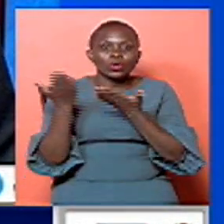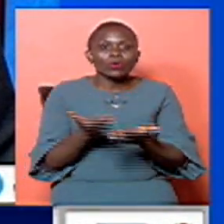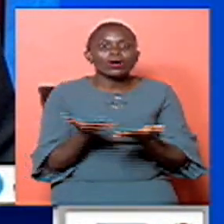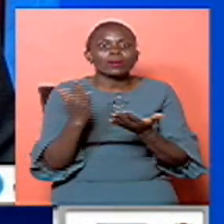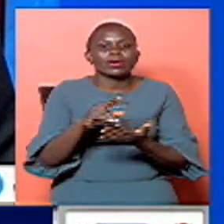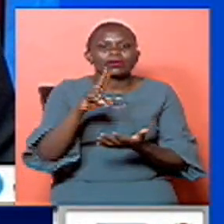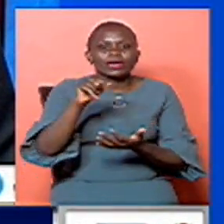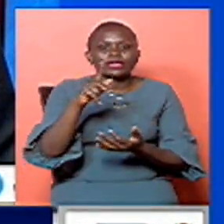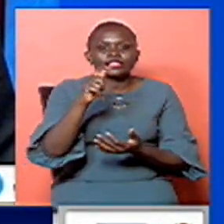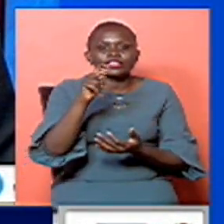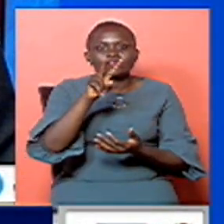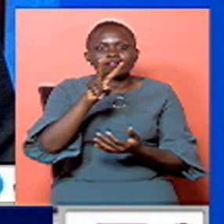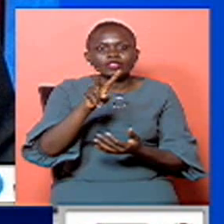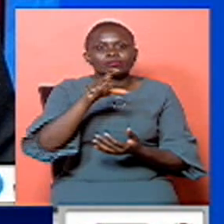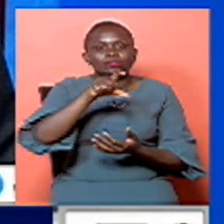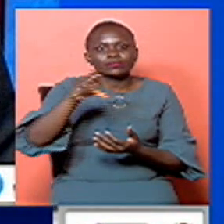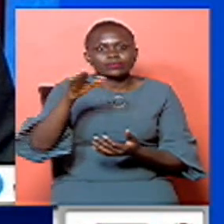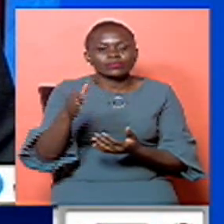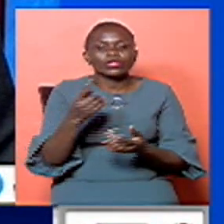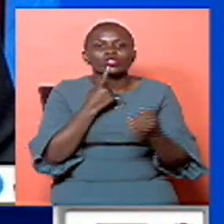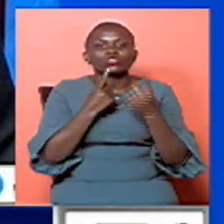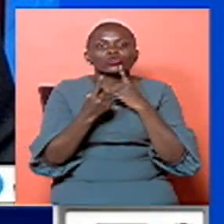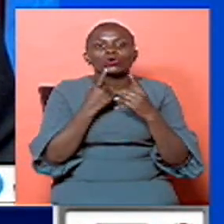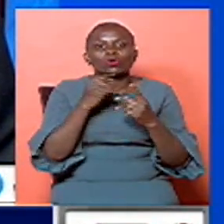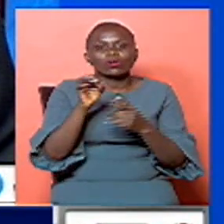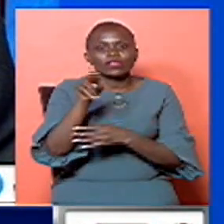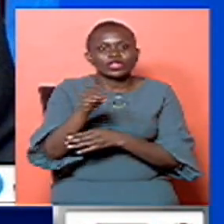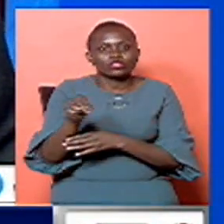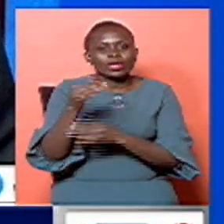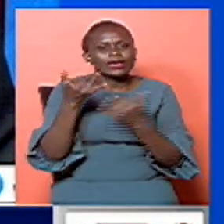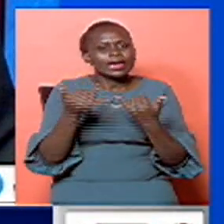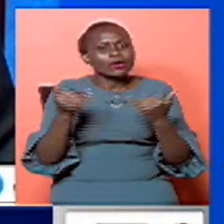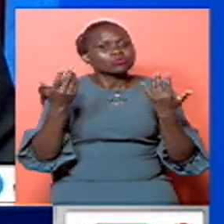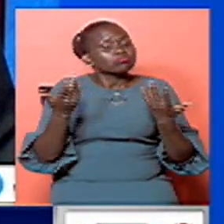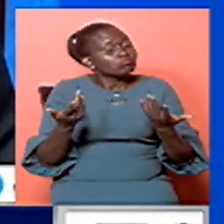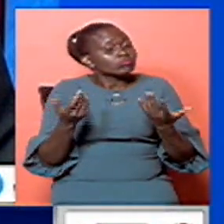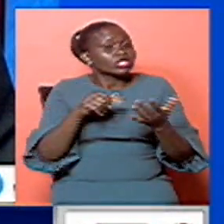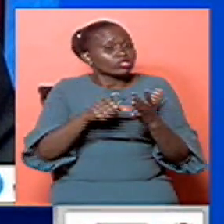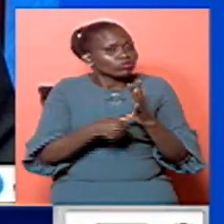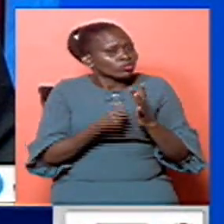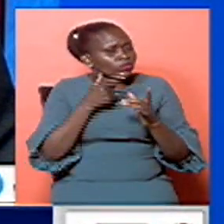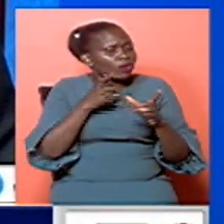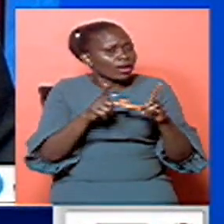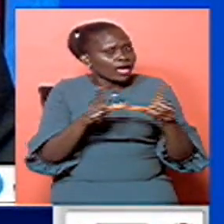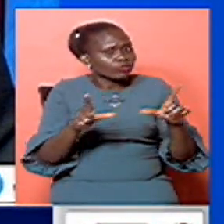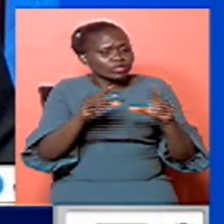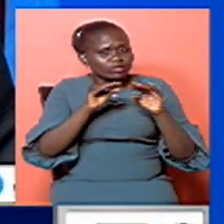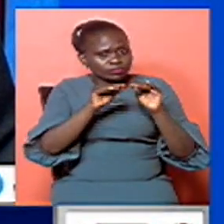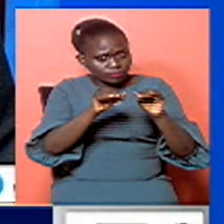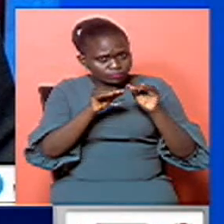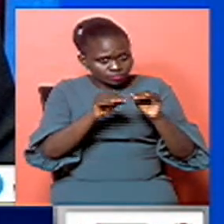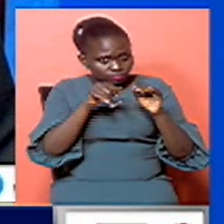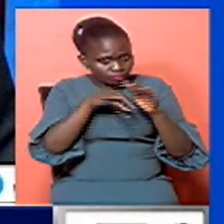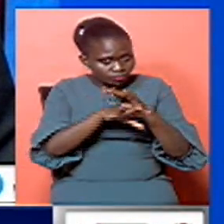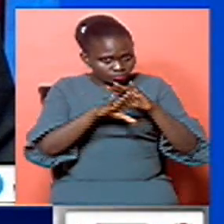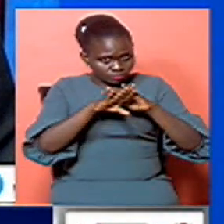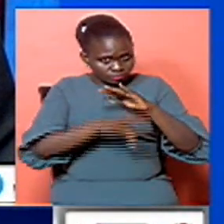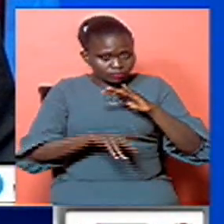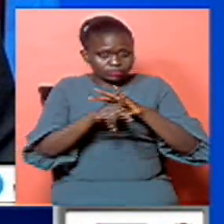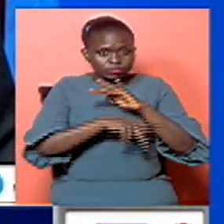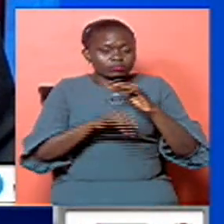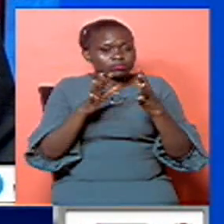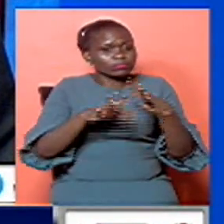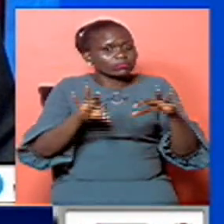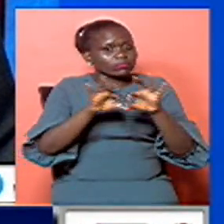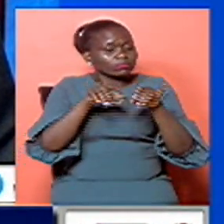Welcome back to NTV Weekend Edition. This is Talk of the Nation. The question of language of instruction in lower primary remains a critical